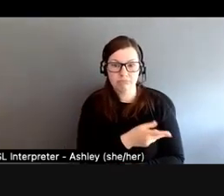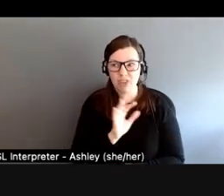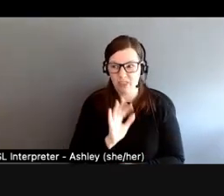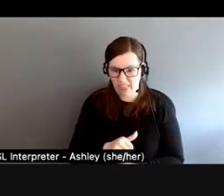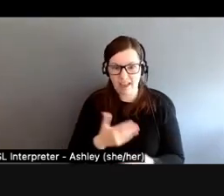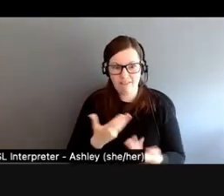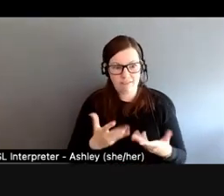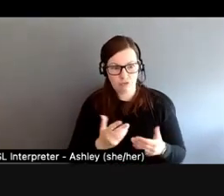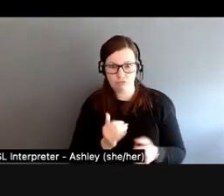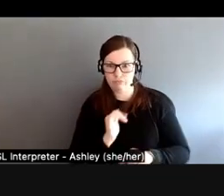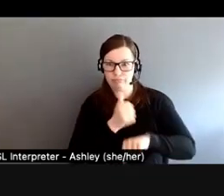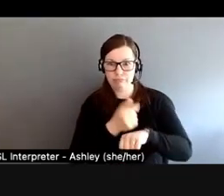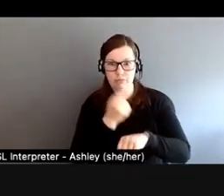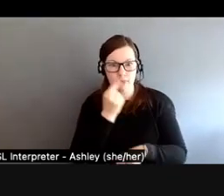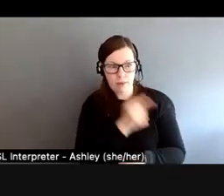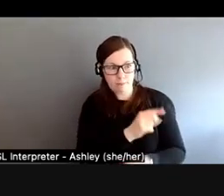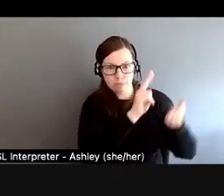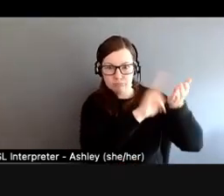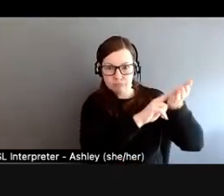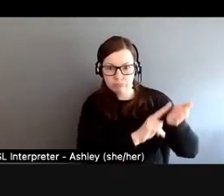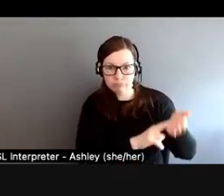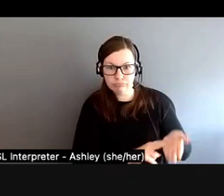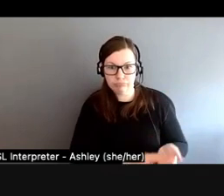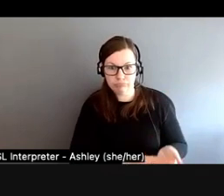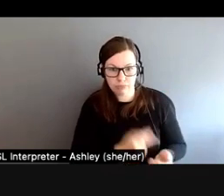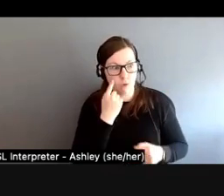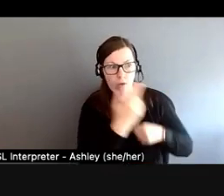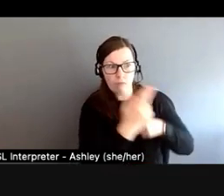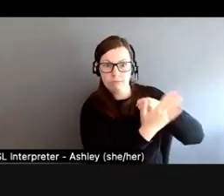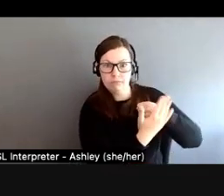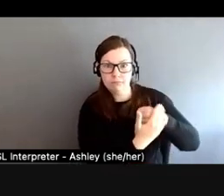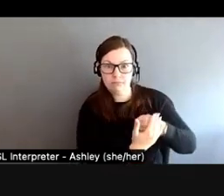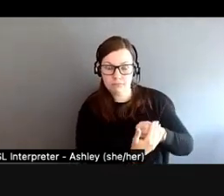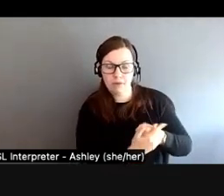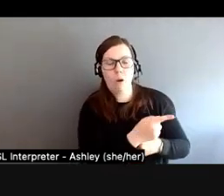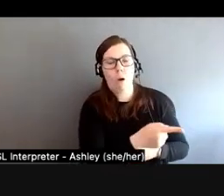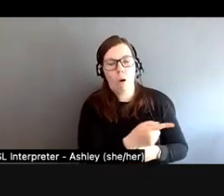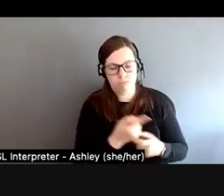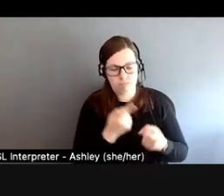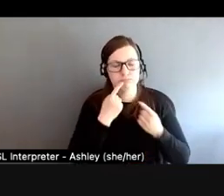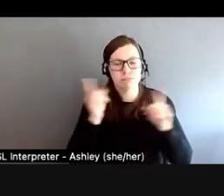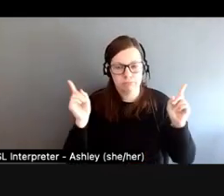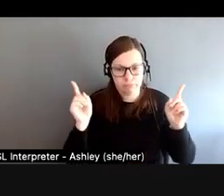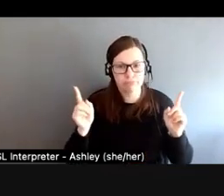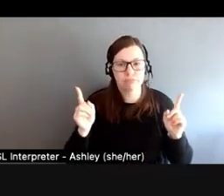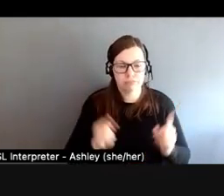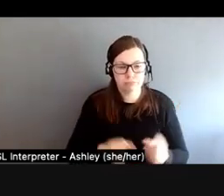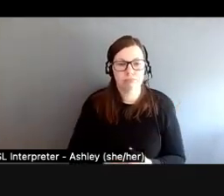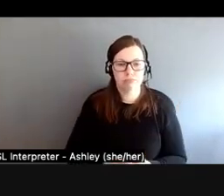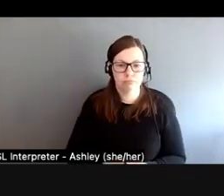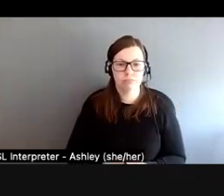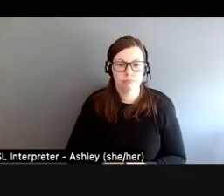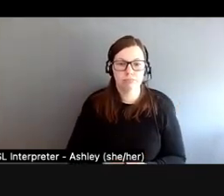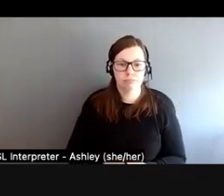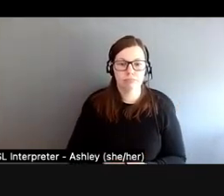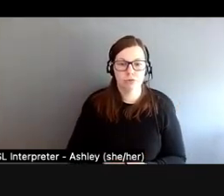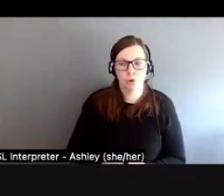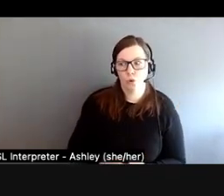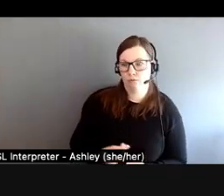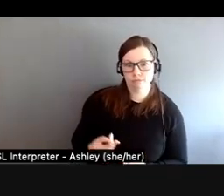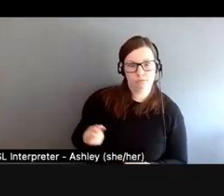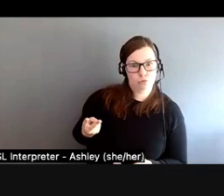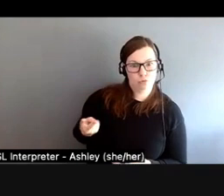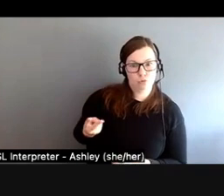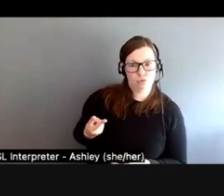And when I go and Alicia and we go to check for the channel analytics, and we start to see,